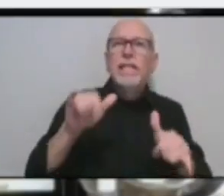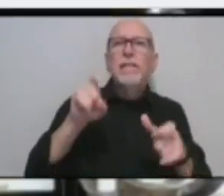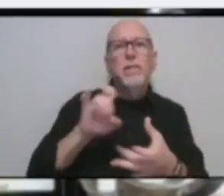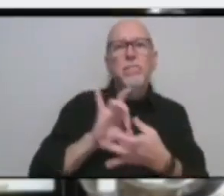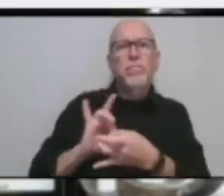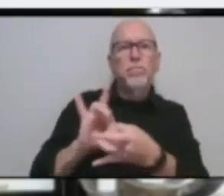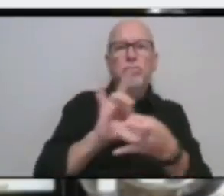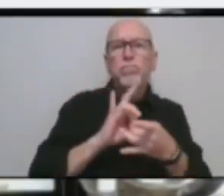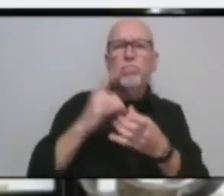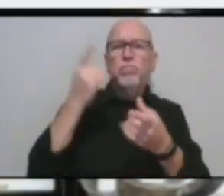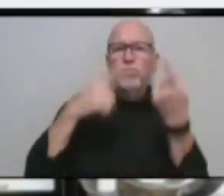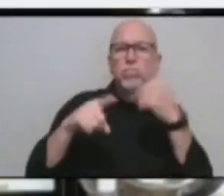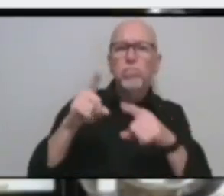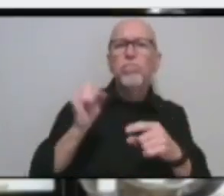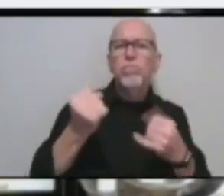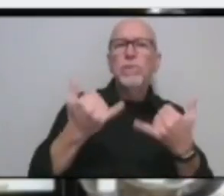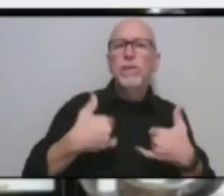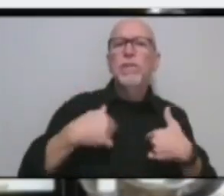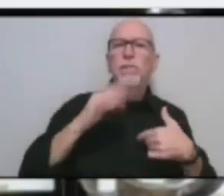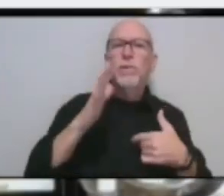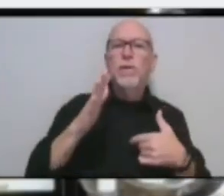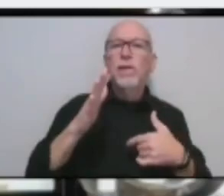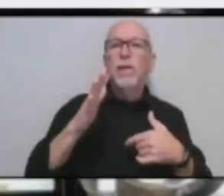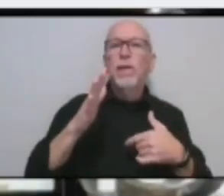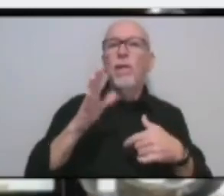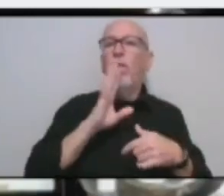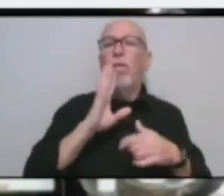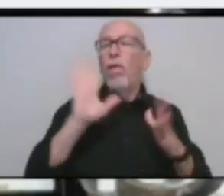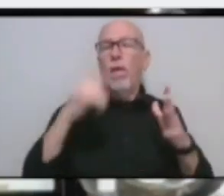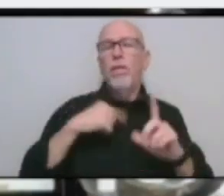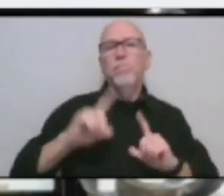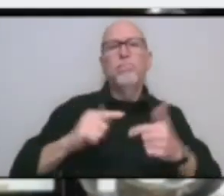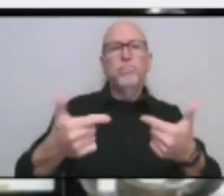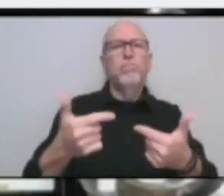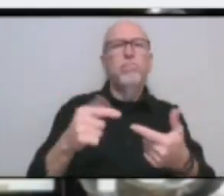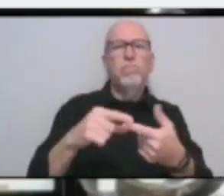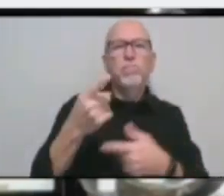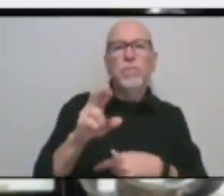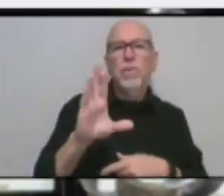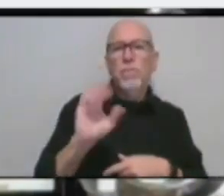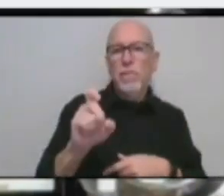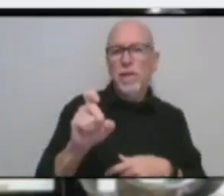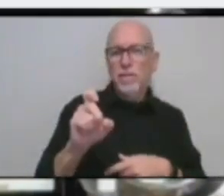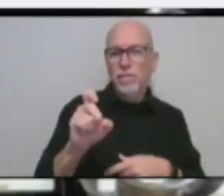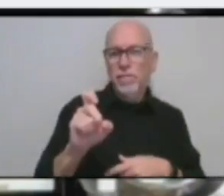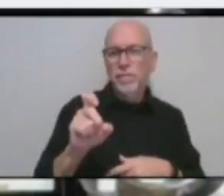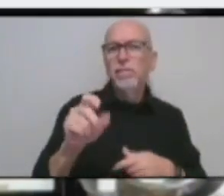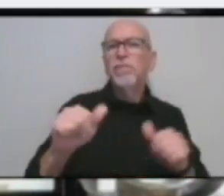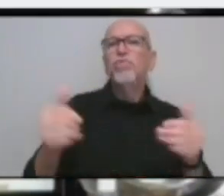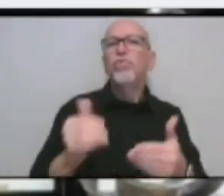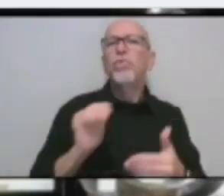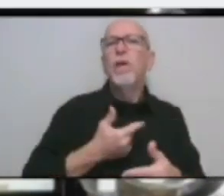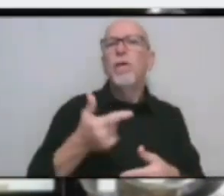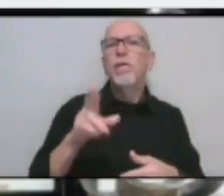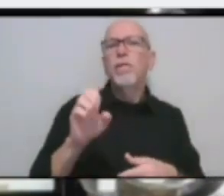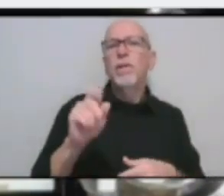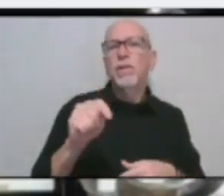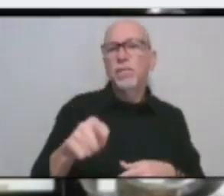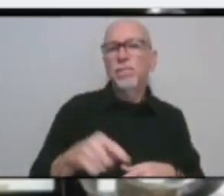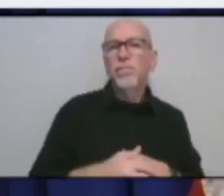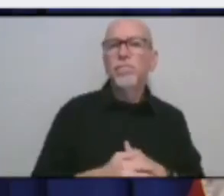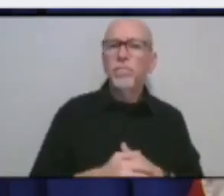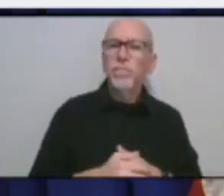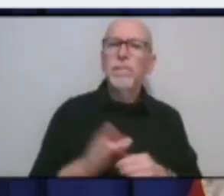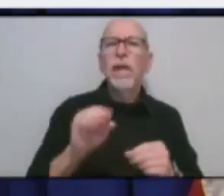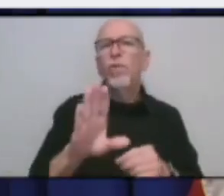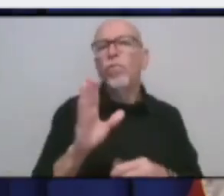that, I'll cease to drone on, and I'll turn it back over to you, Dr. Box, to introduce our guests after your full report. Thank